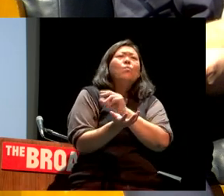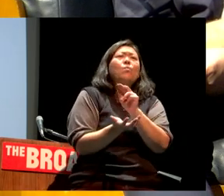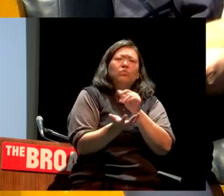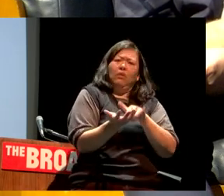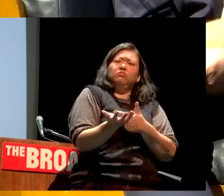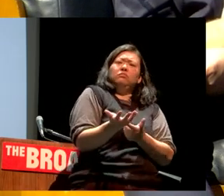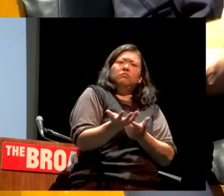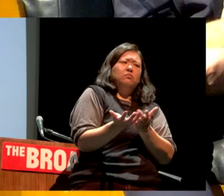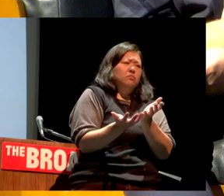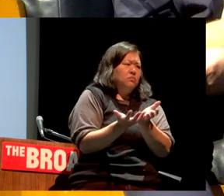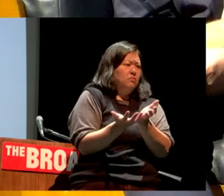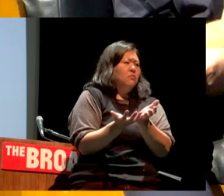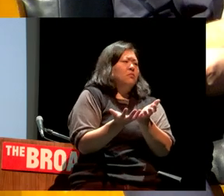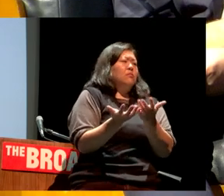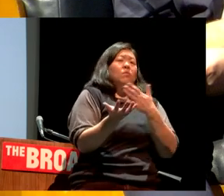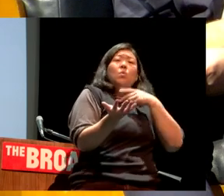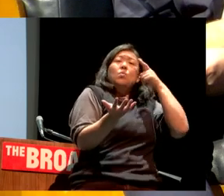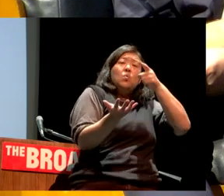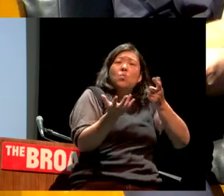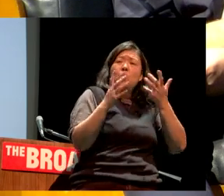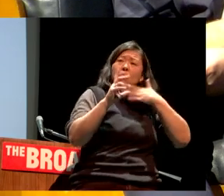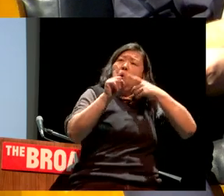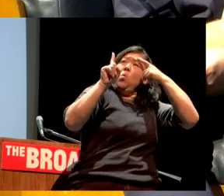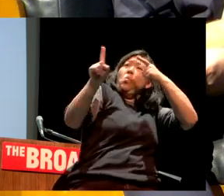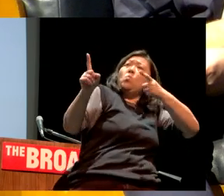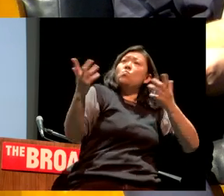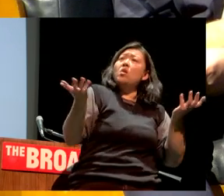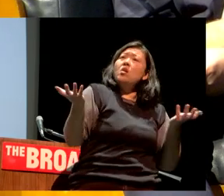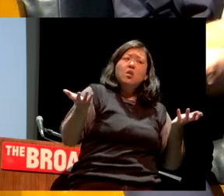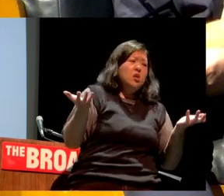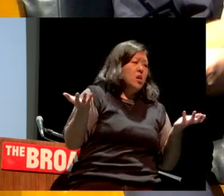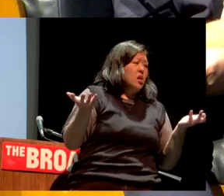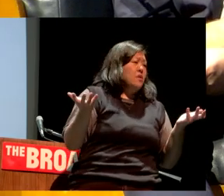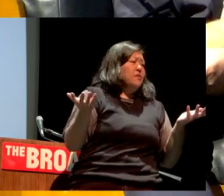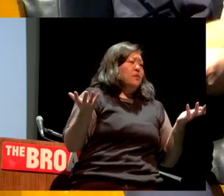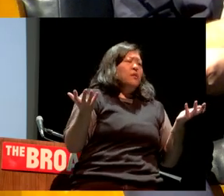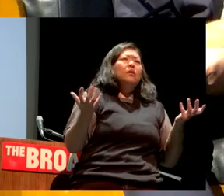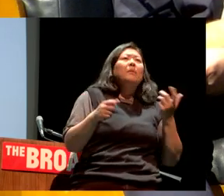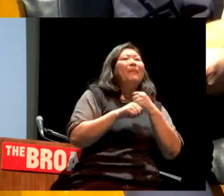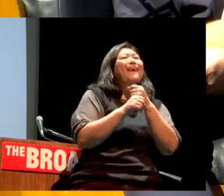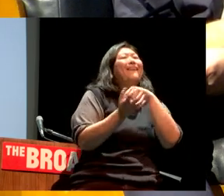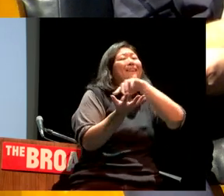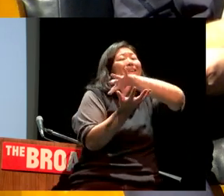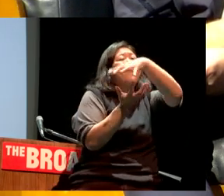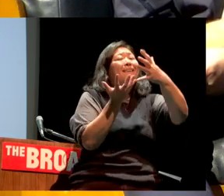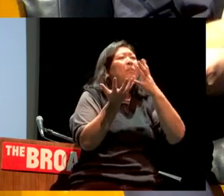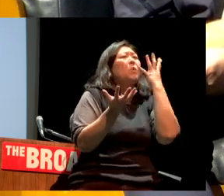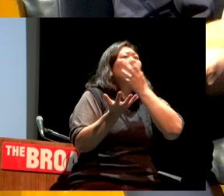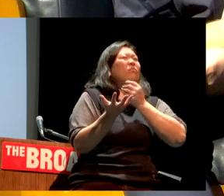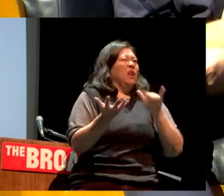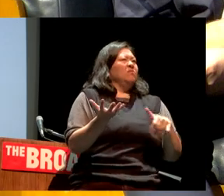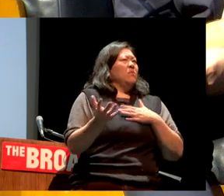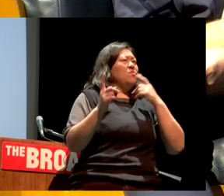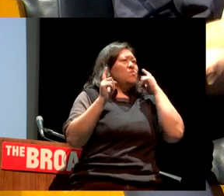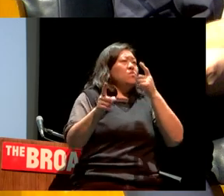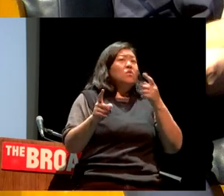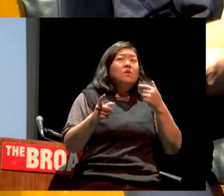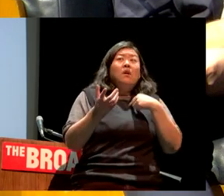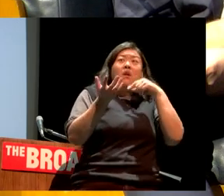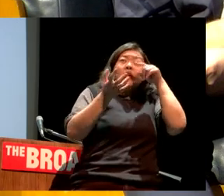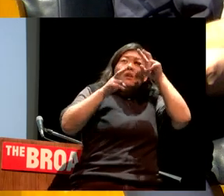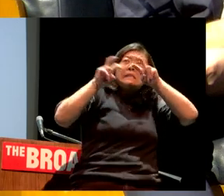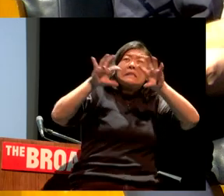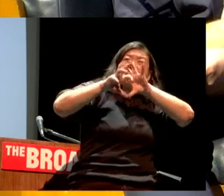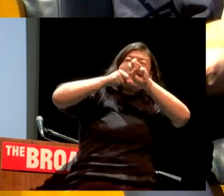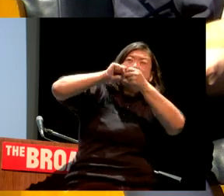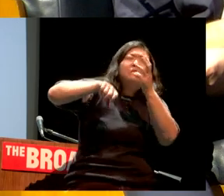animated. And us as, you know, video game people who are used to see animations, who are used that when we touch something it reacts,